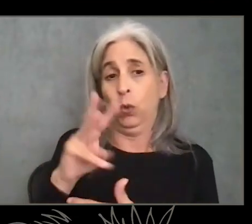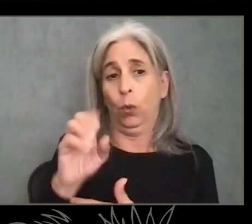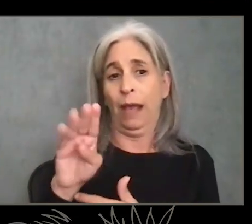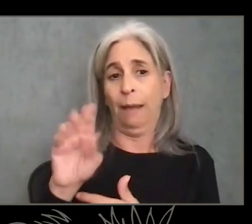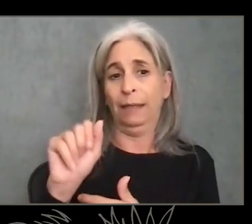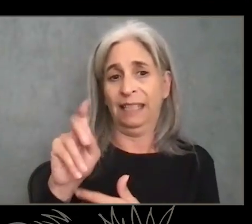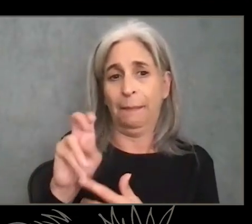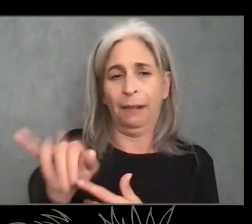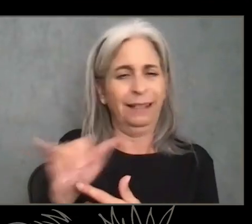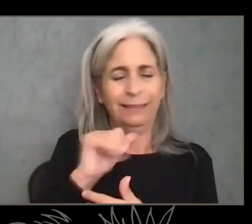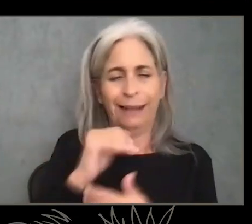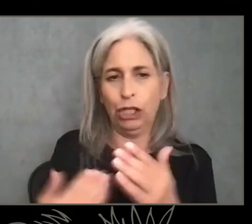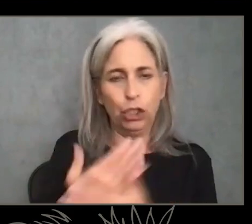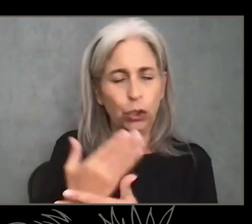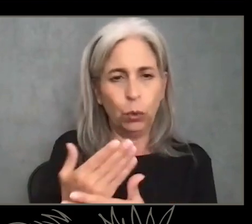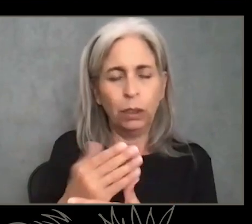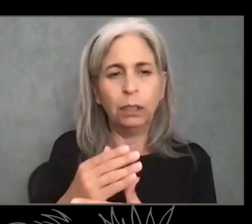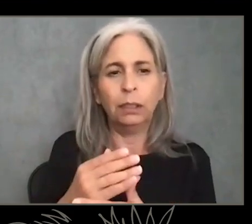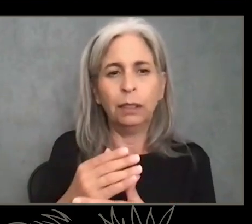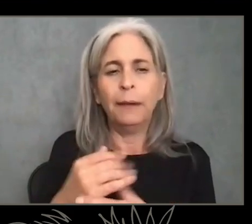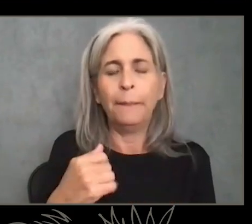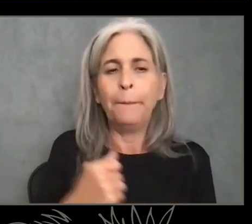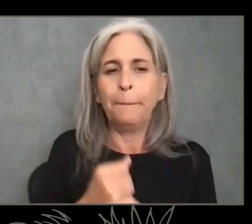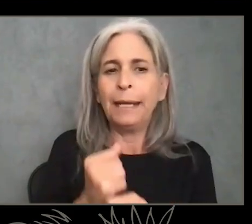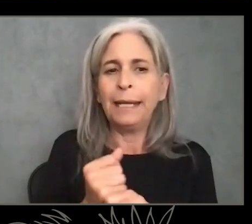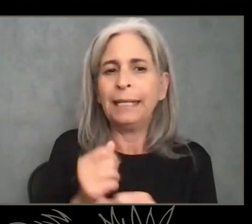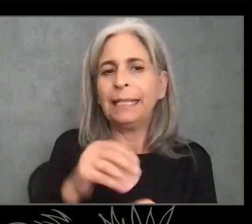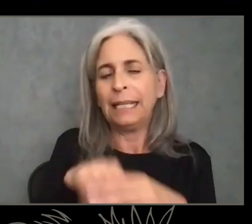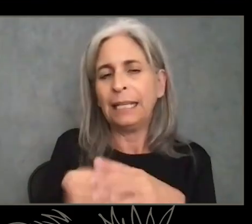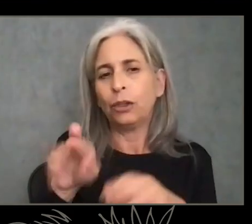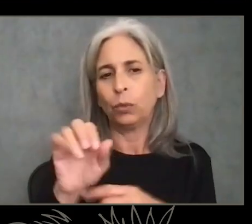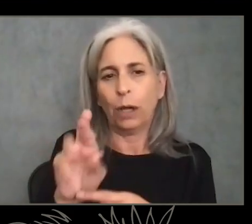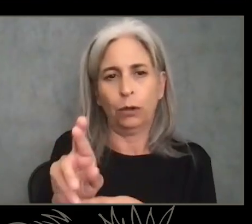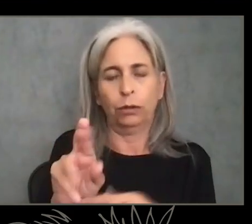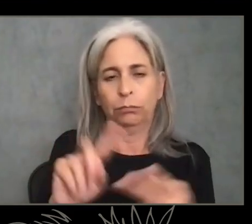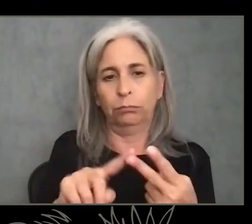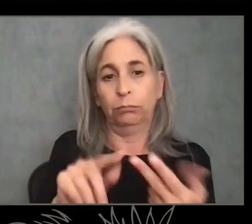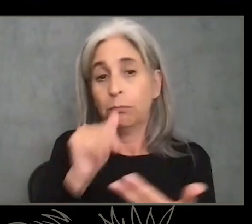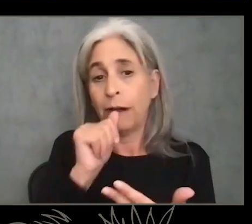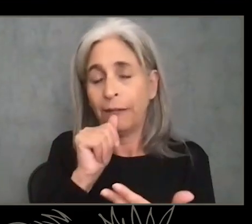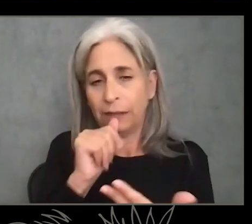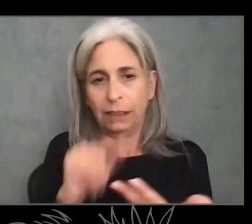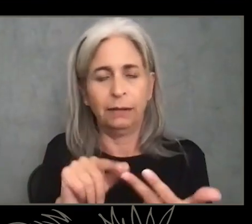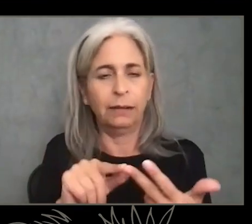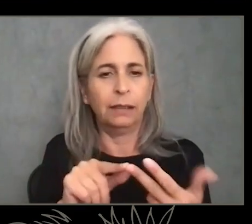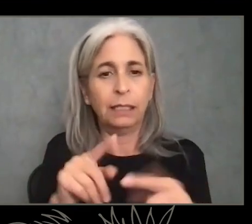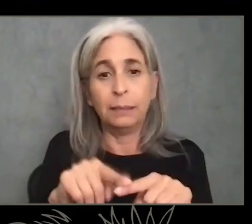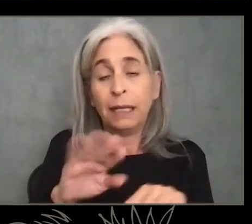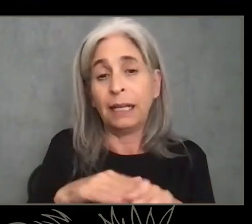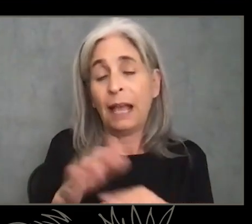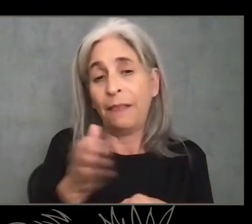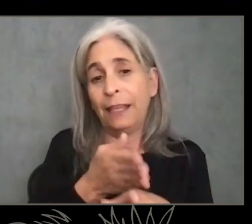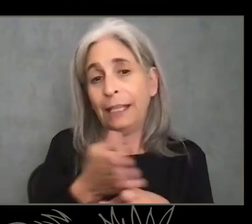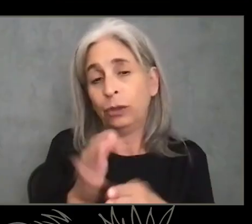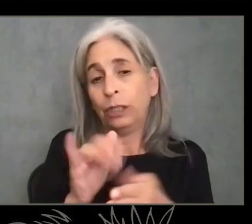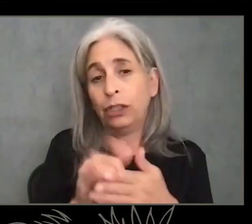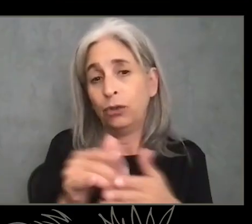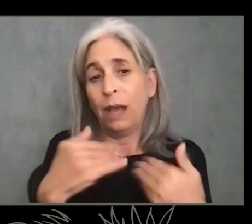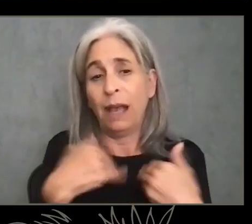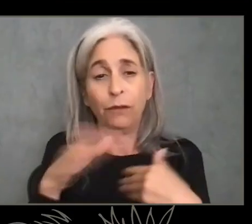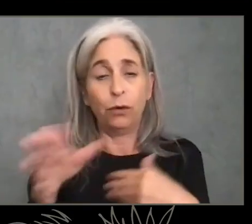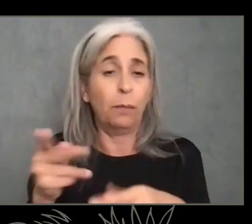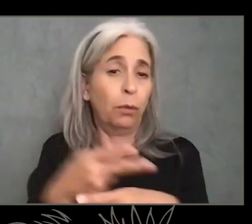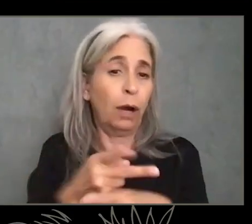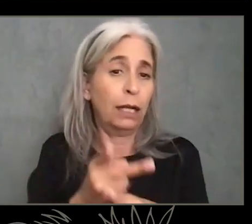this almost native performance in the browser. And of course, the privacy. depending of the industry that you have of